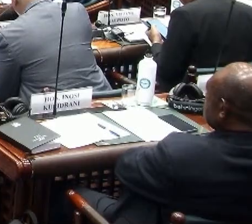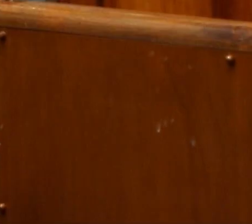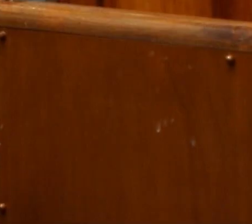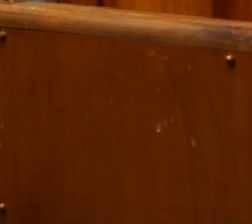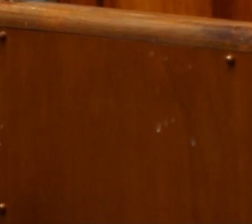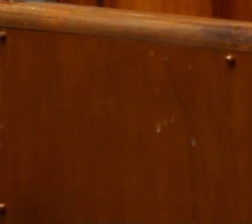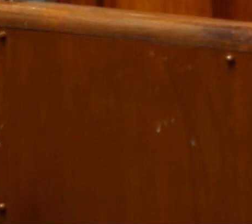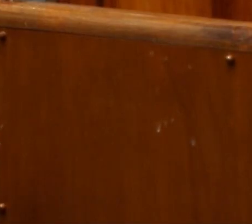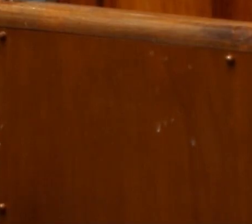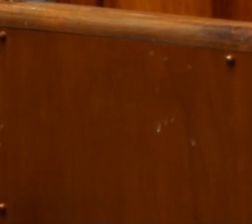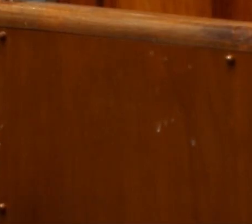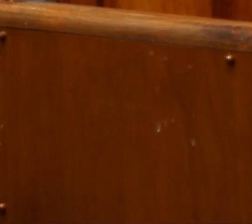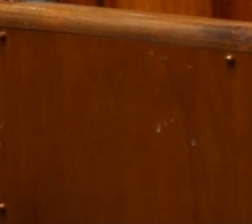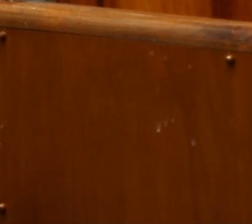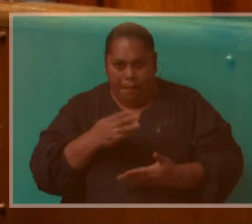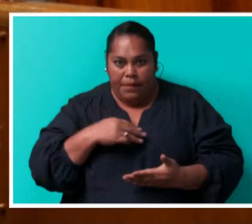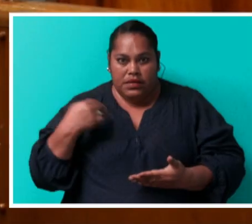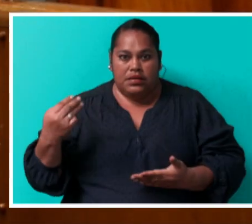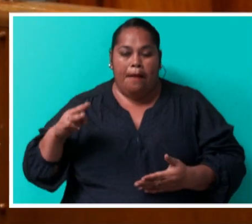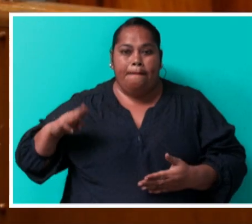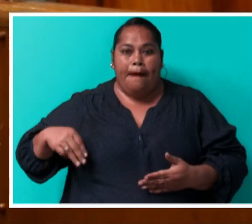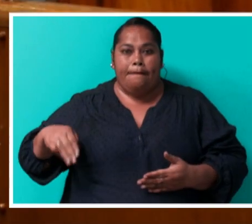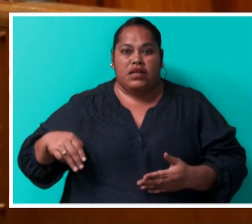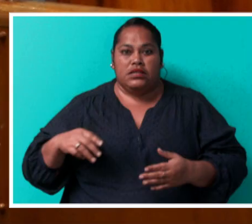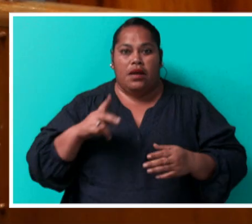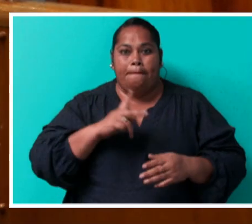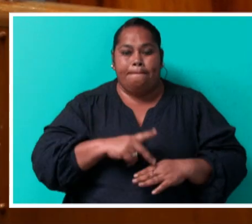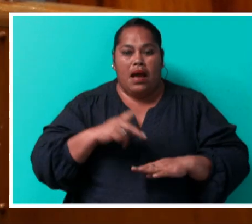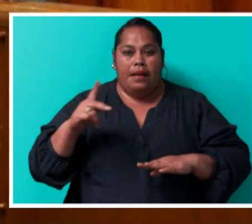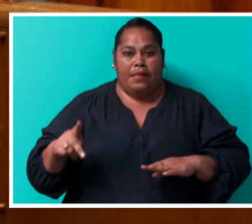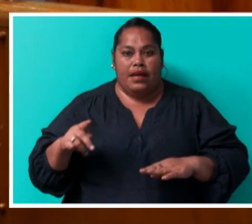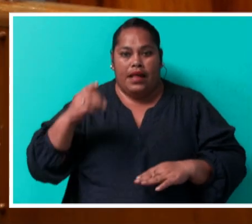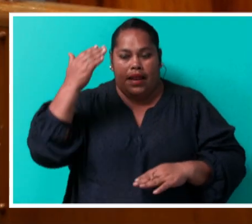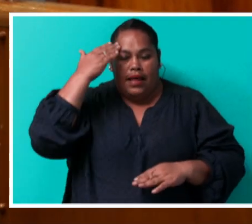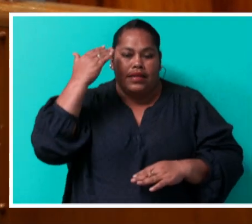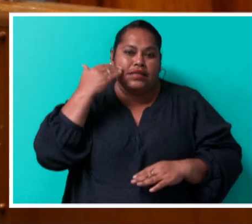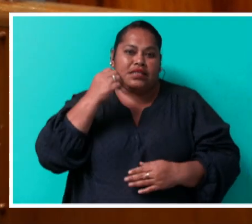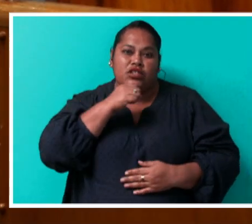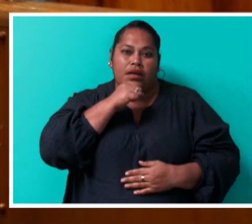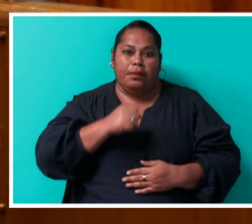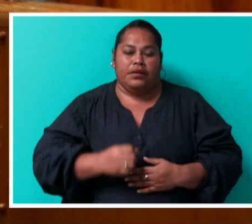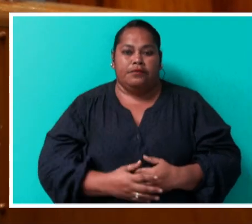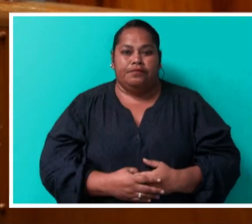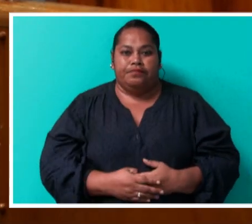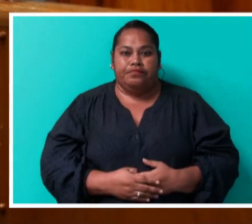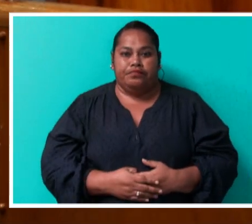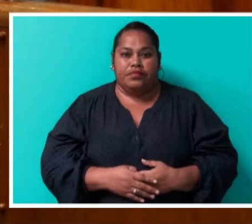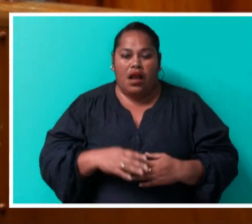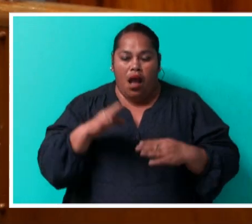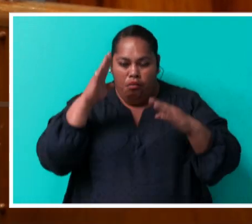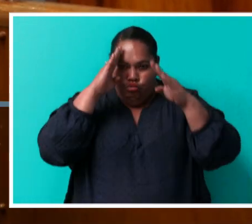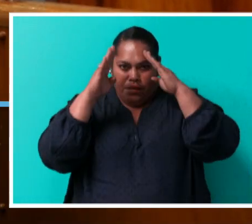Opposition, Honorable Members of Parliament, ladies and gentlemen, Sambu Vanaga, and a very good morning